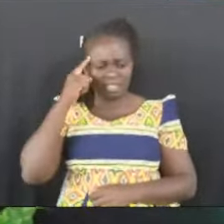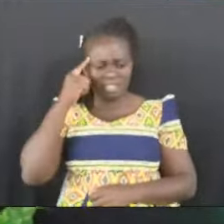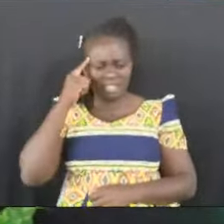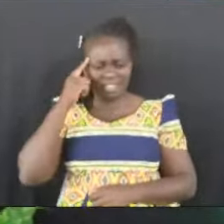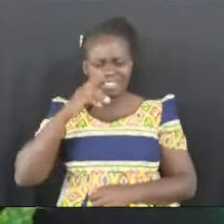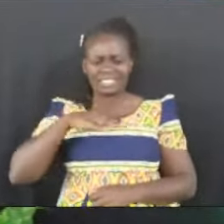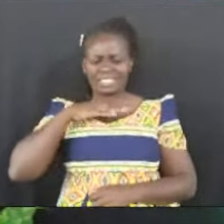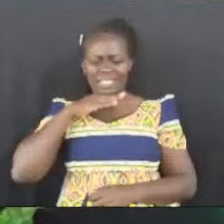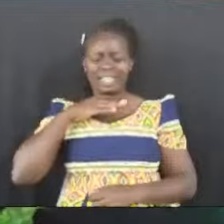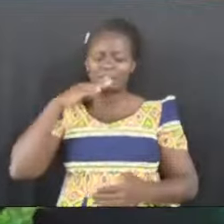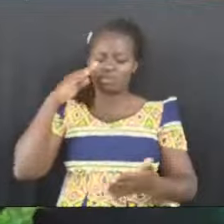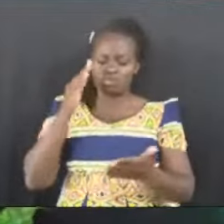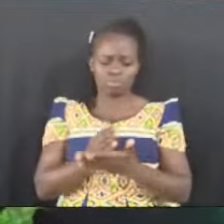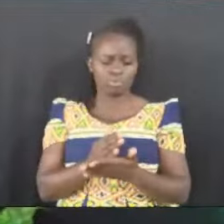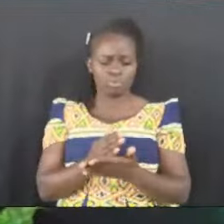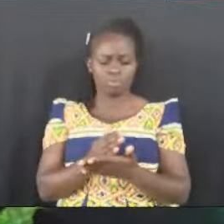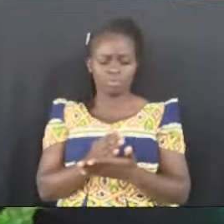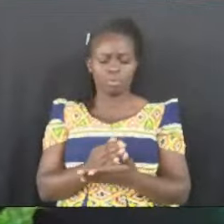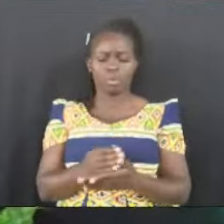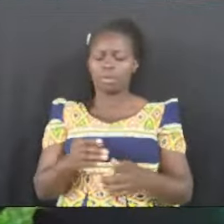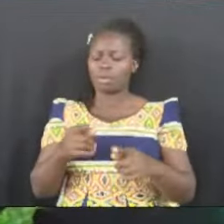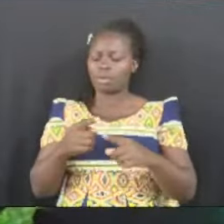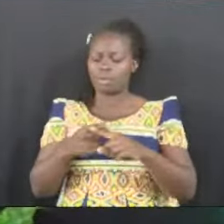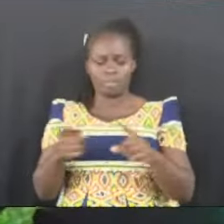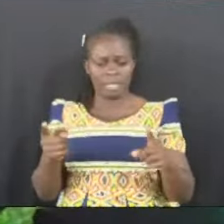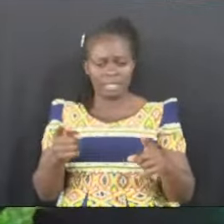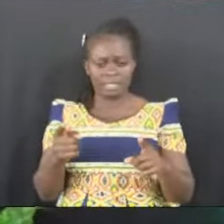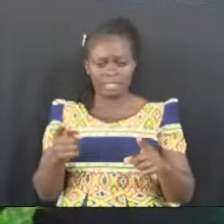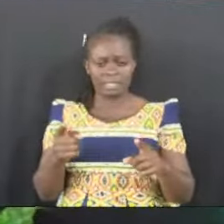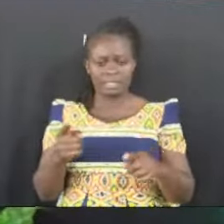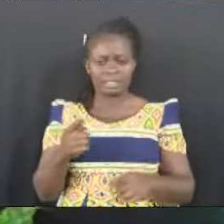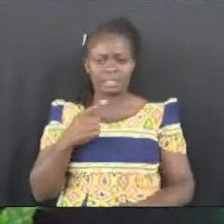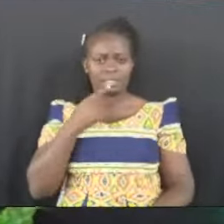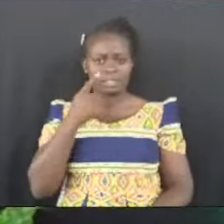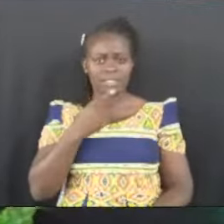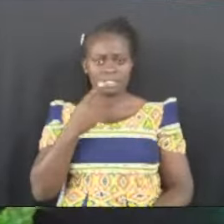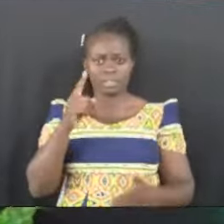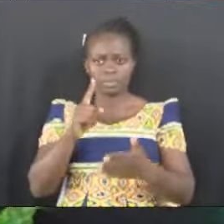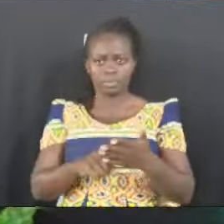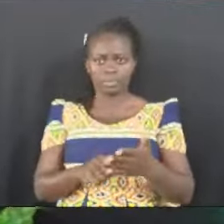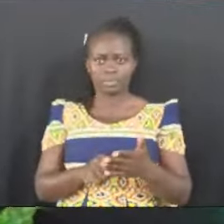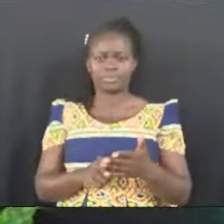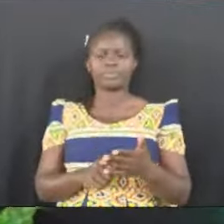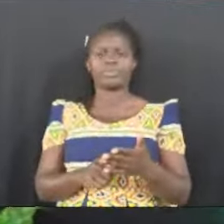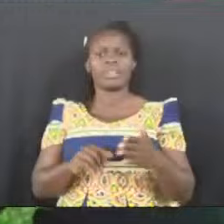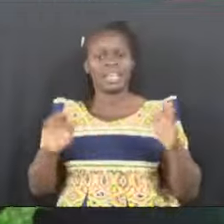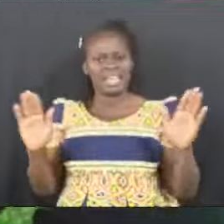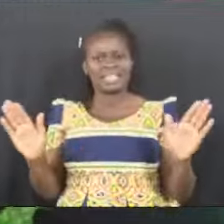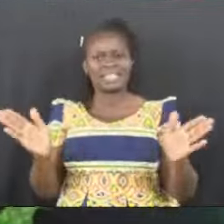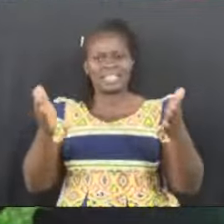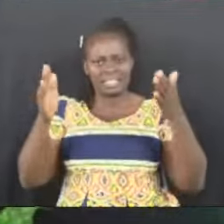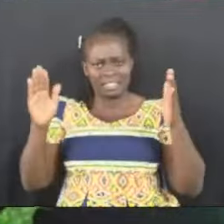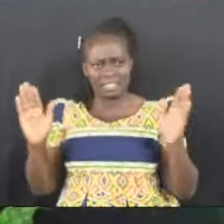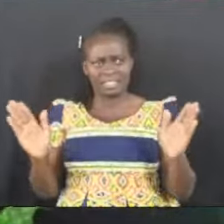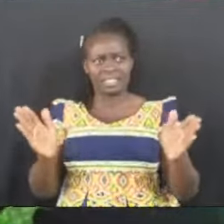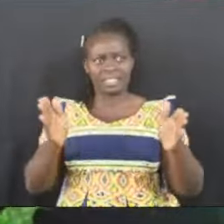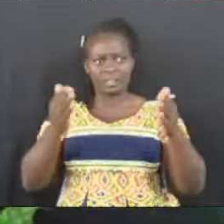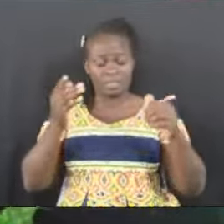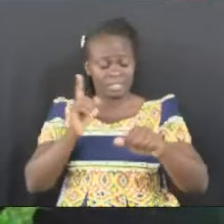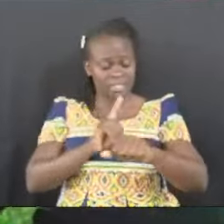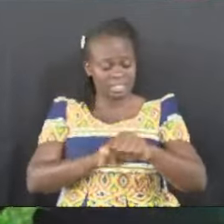you, what is it that really encouraged me during that time? 8 weeks in a